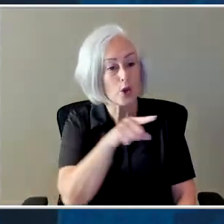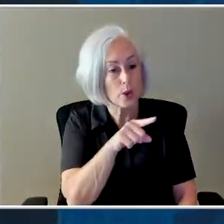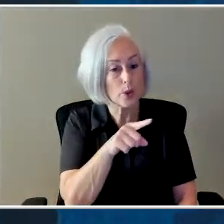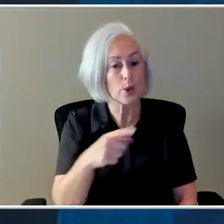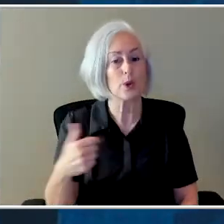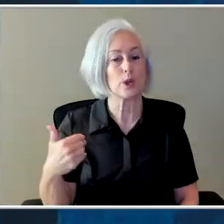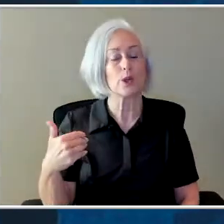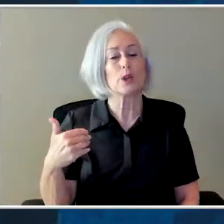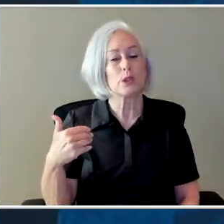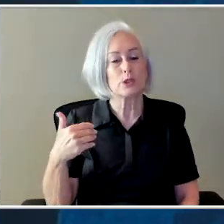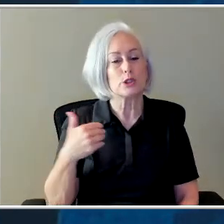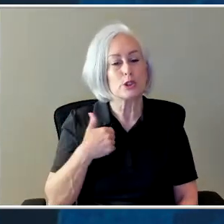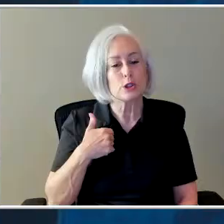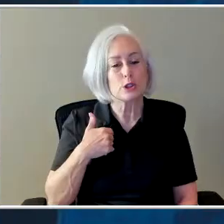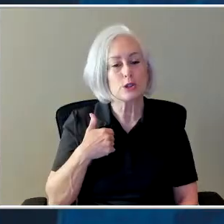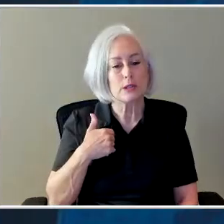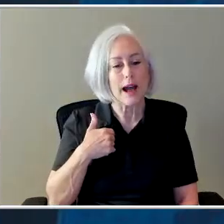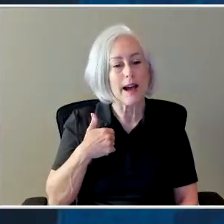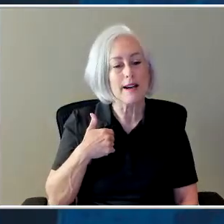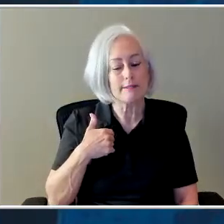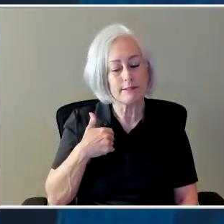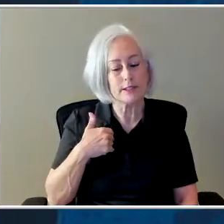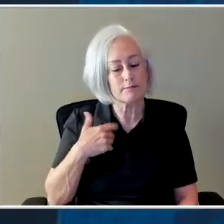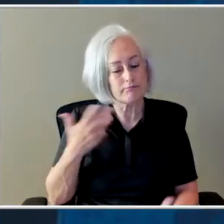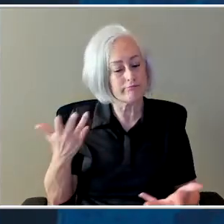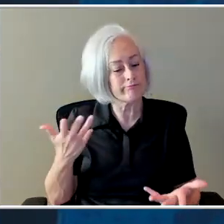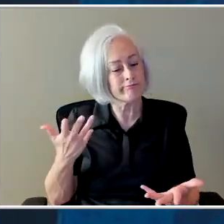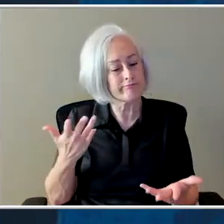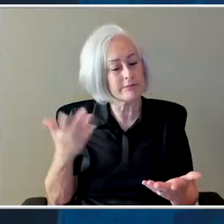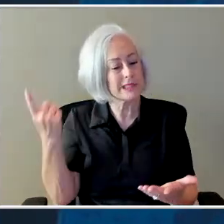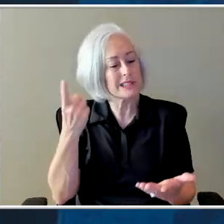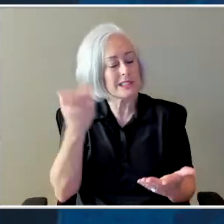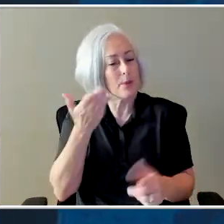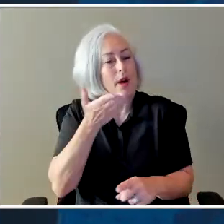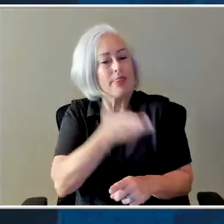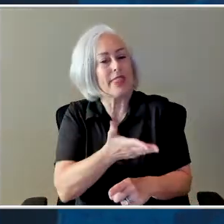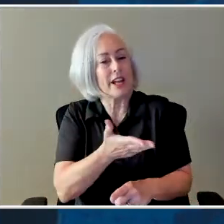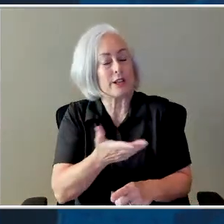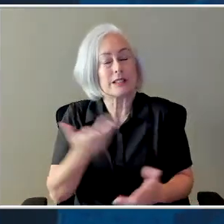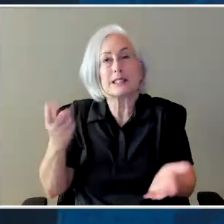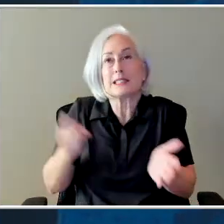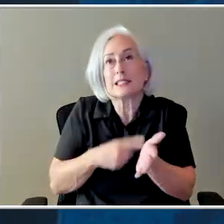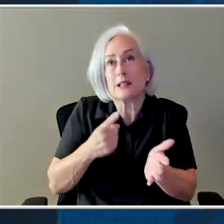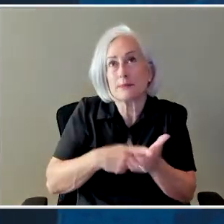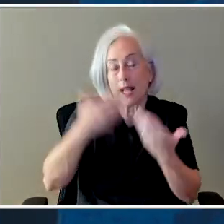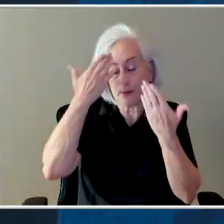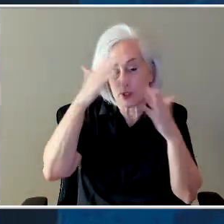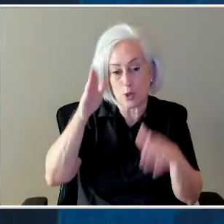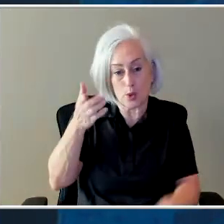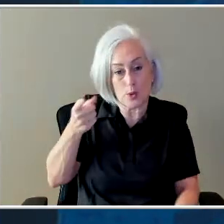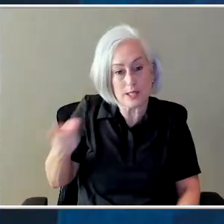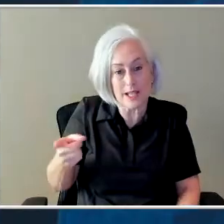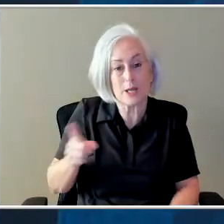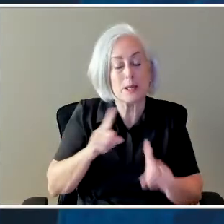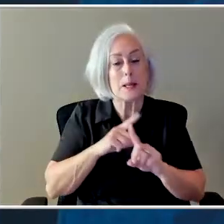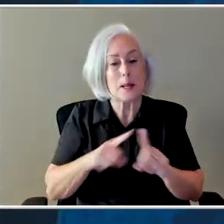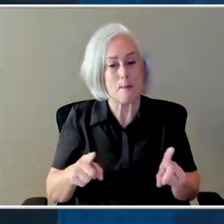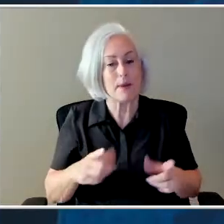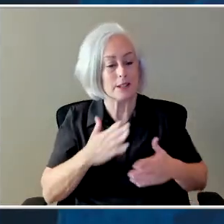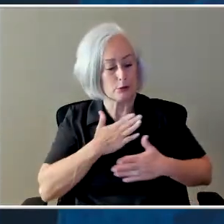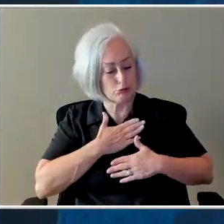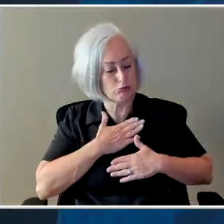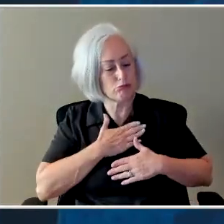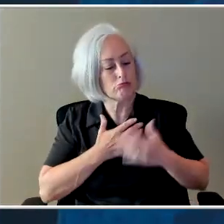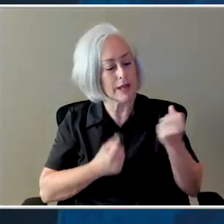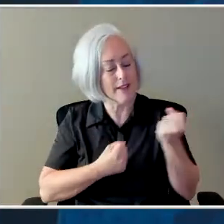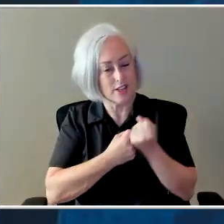a presence, a familiar presence in the room, even if you don't notice that it's there, it's helpful for people just having community support no matter who it is, whether